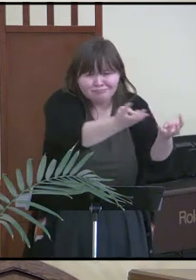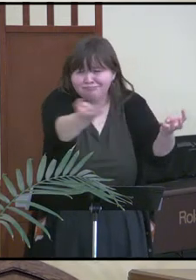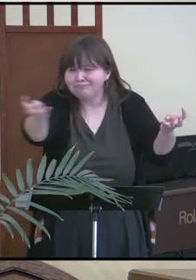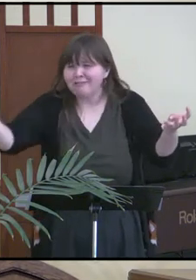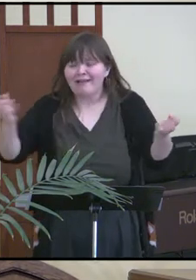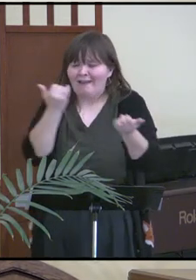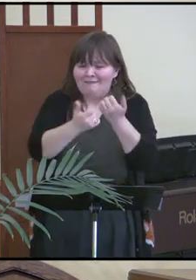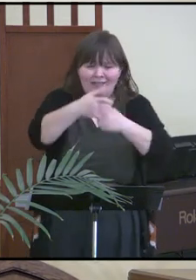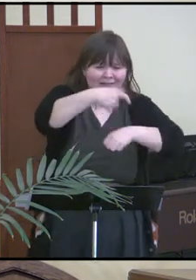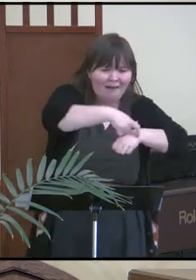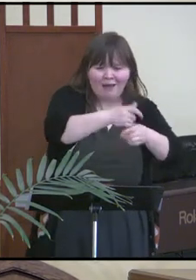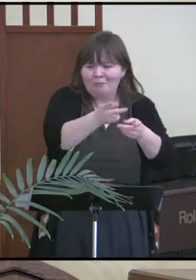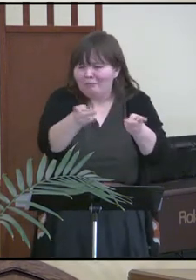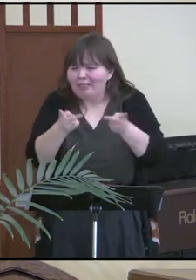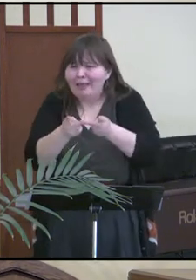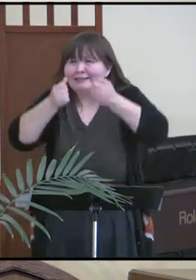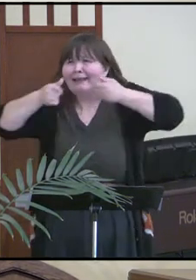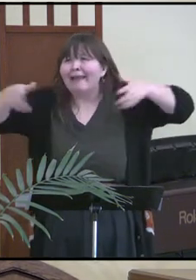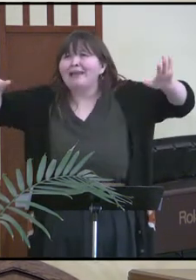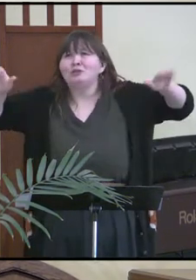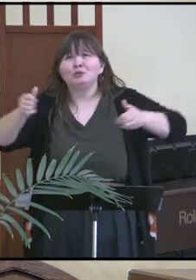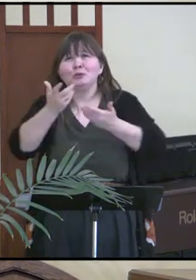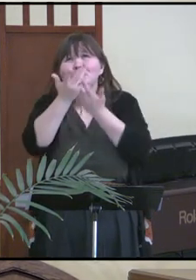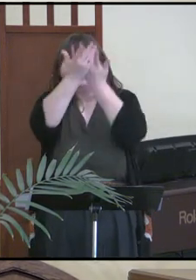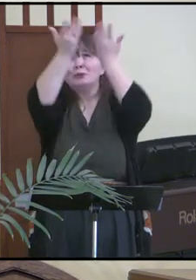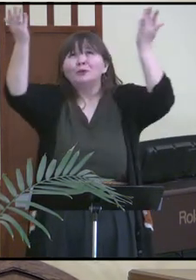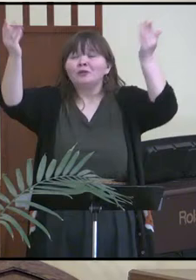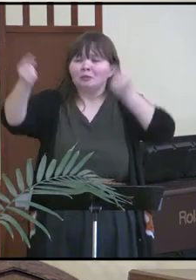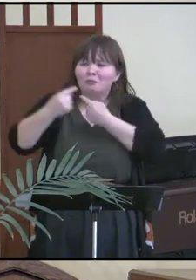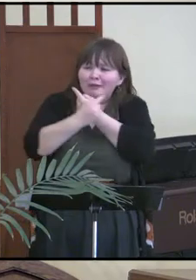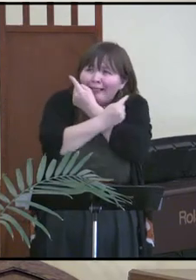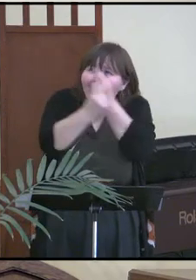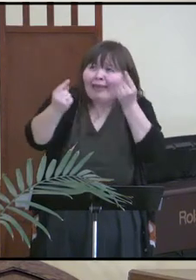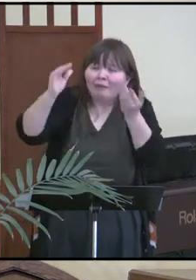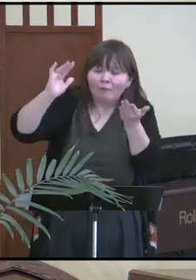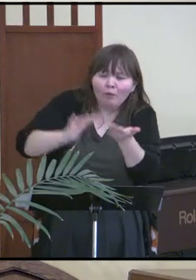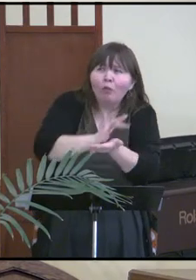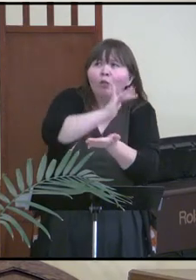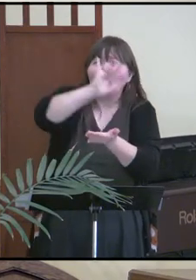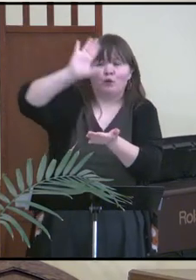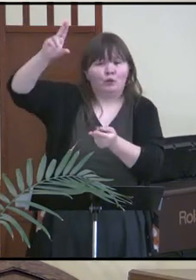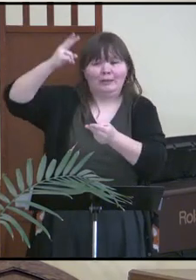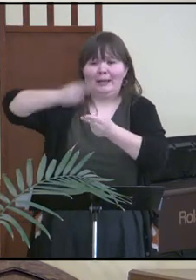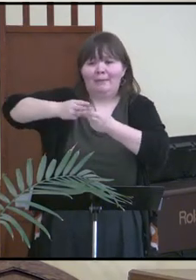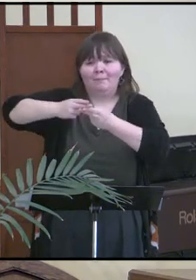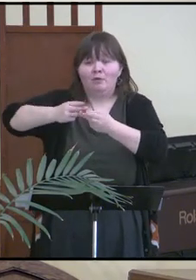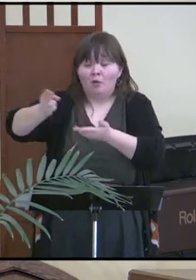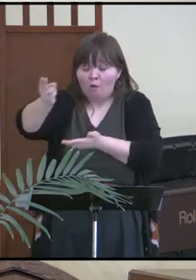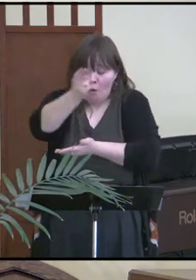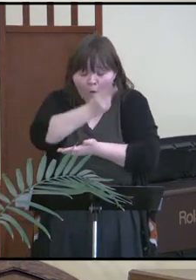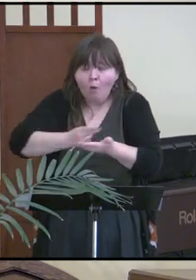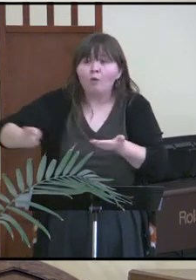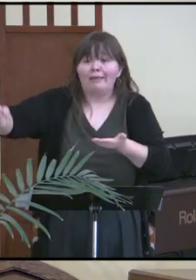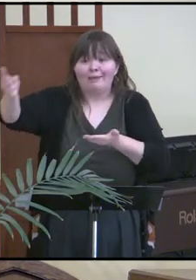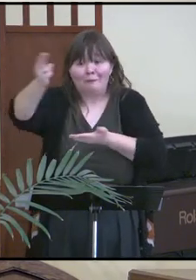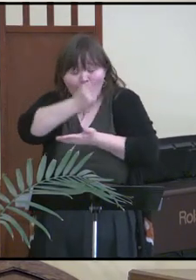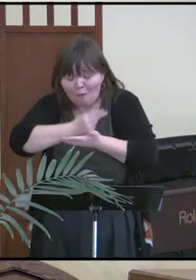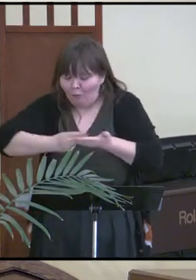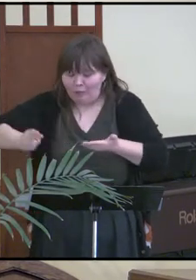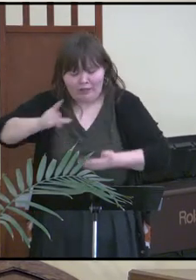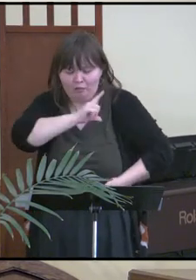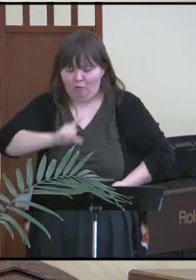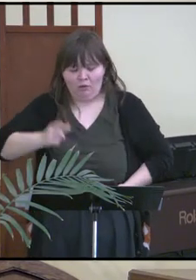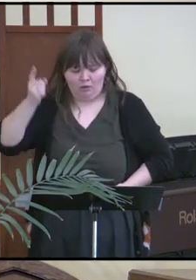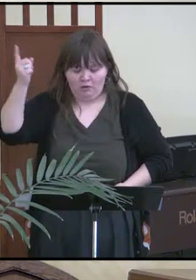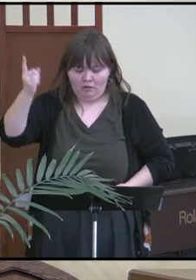and with angels and archangels to proclaim the glory of your name. Holy, holy, holy, holy